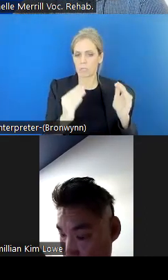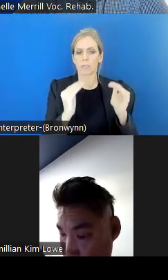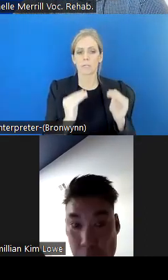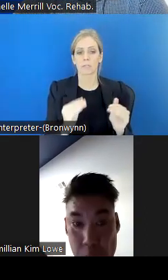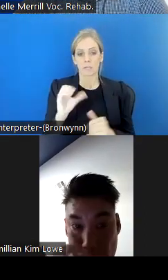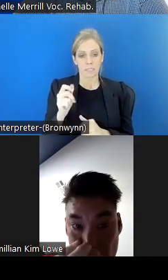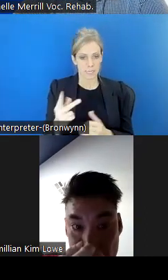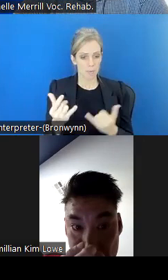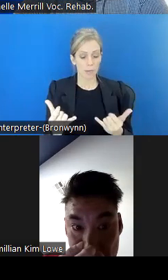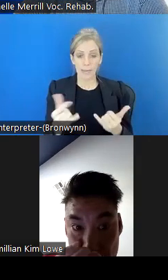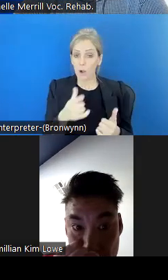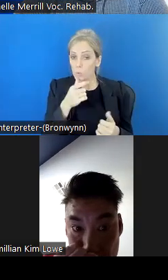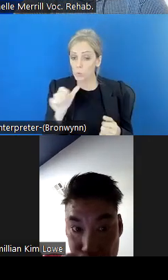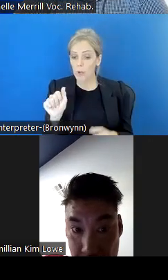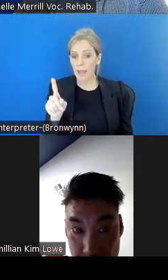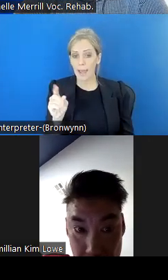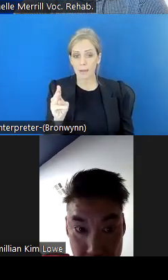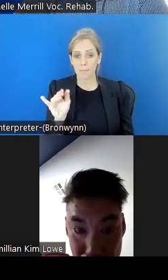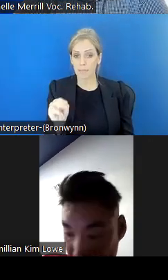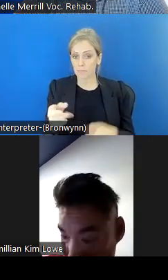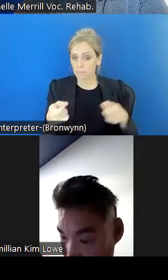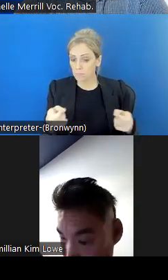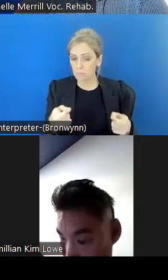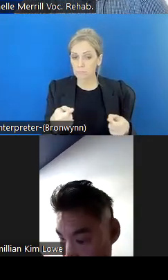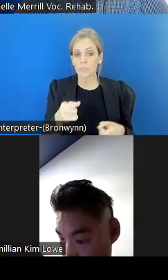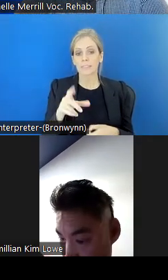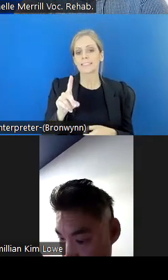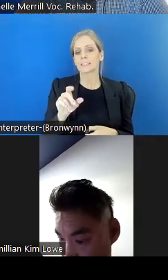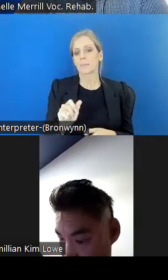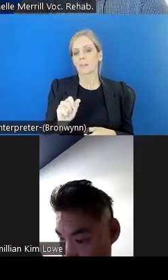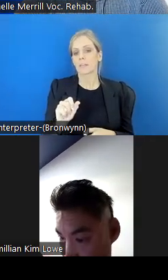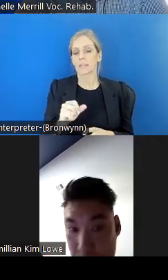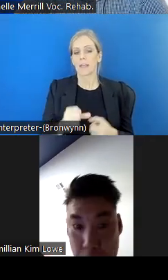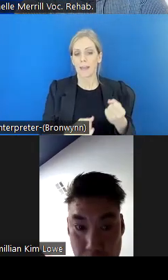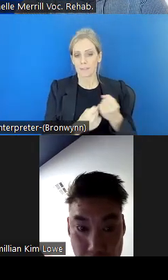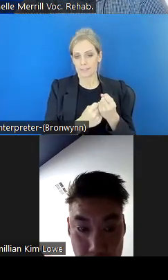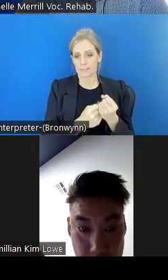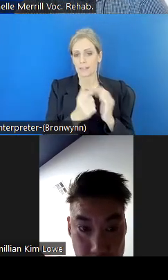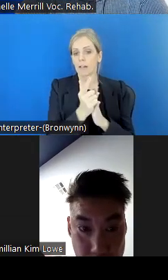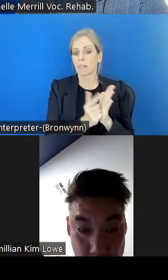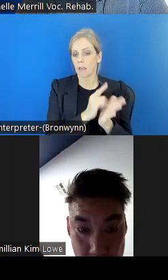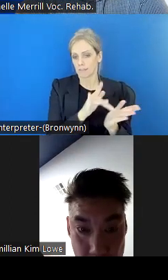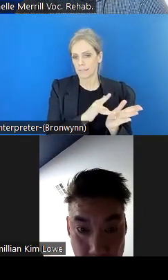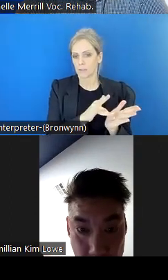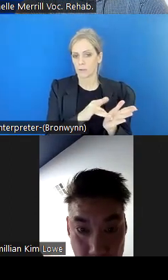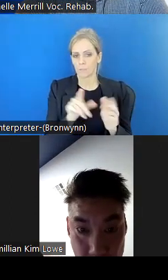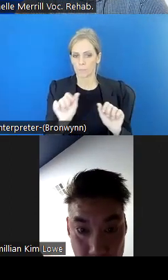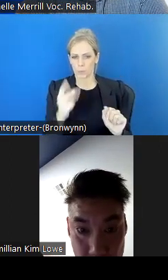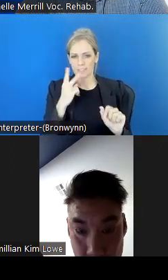is administered by the Nevada Disability Advocacy and Law Center. And here is their contact information and their